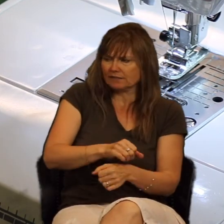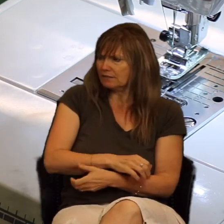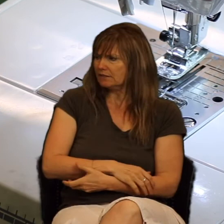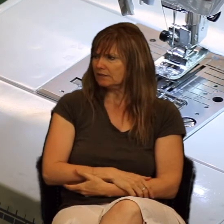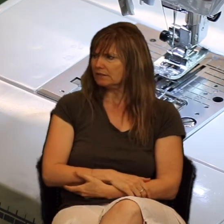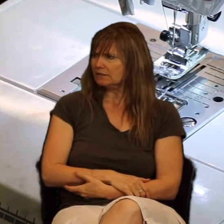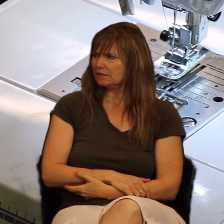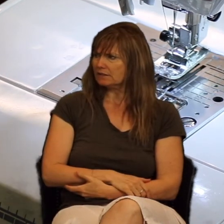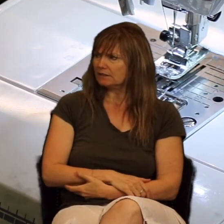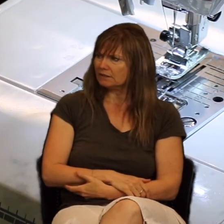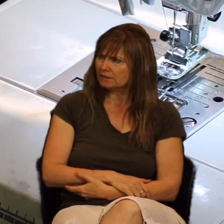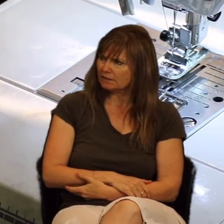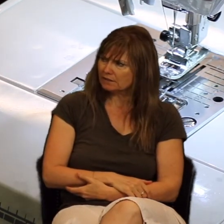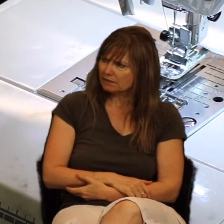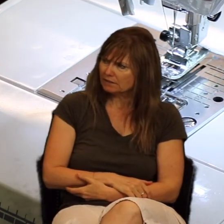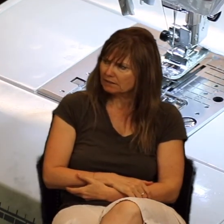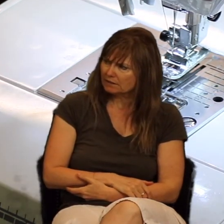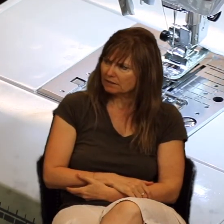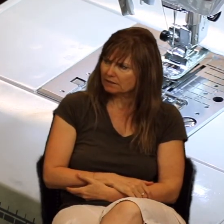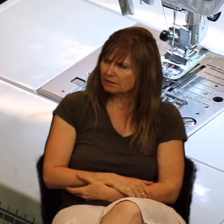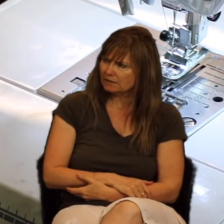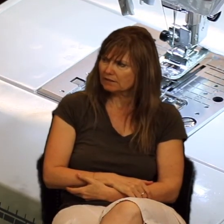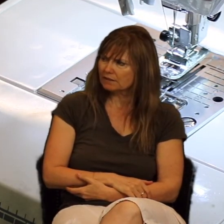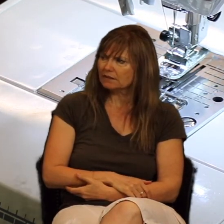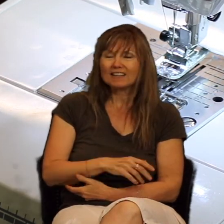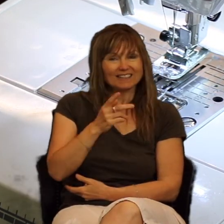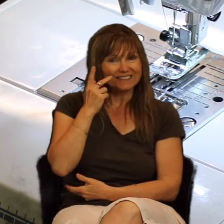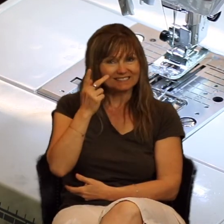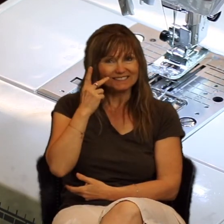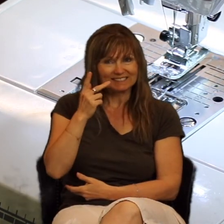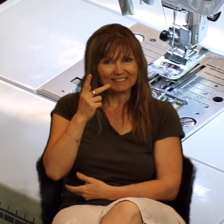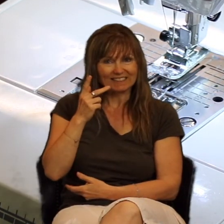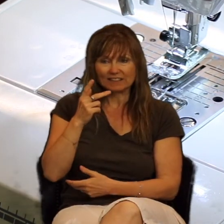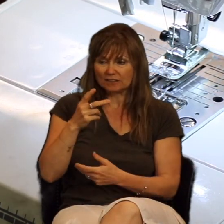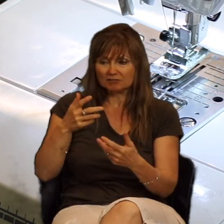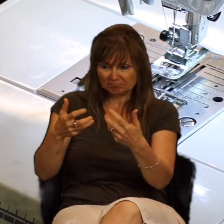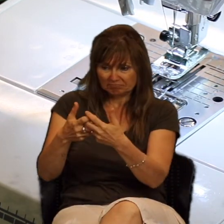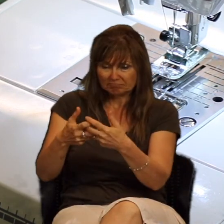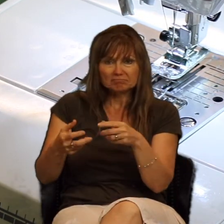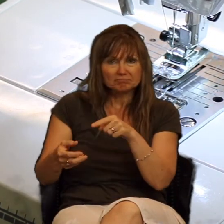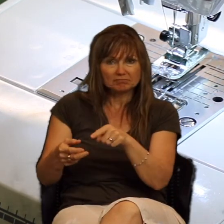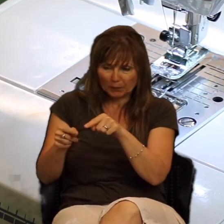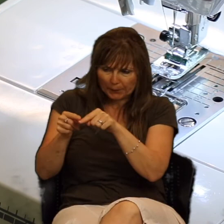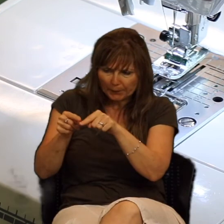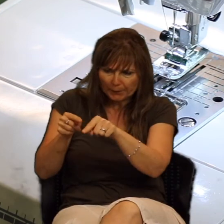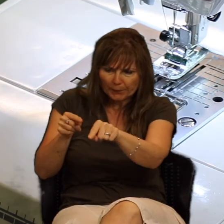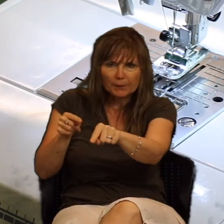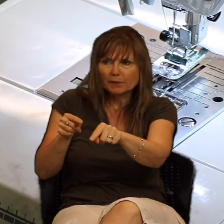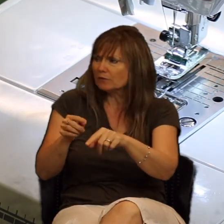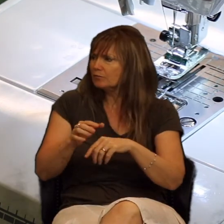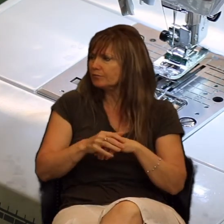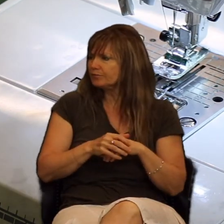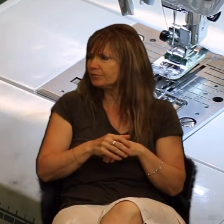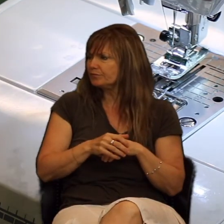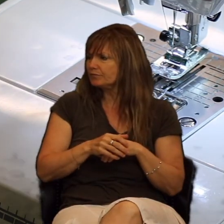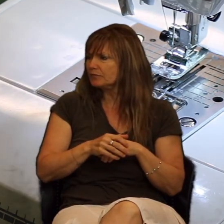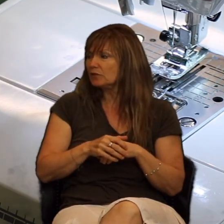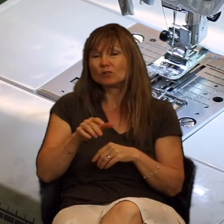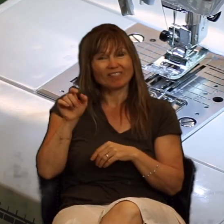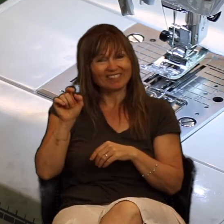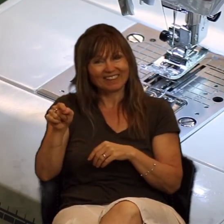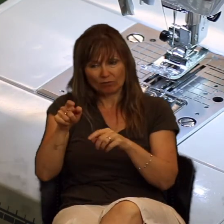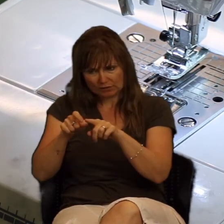that is the side of my ankle. And then I'm just going to stitch up these on both